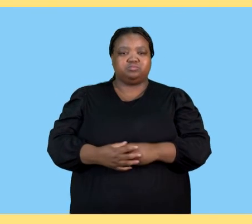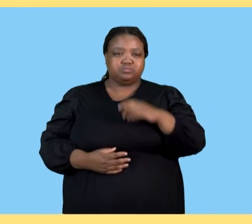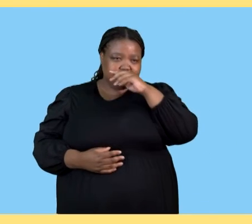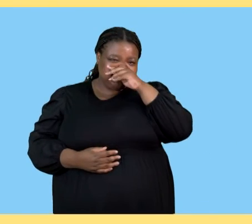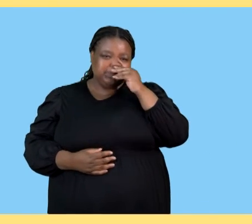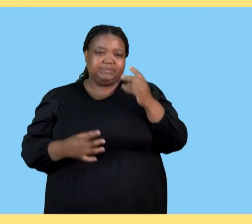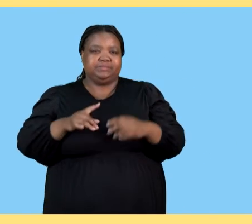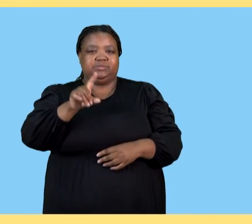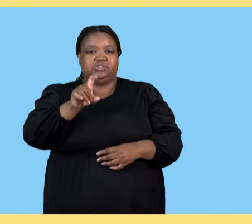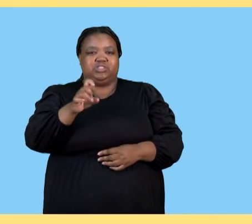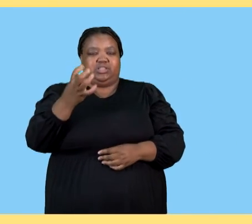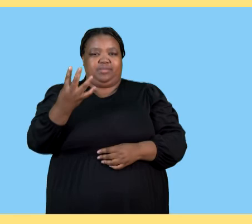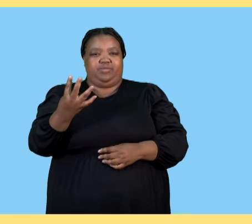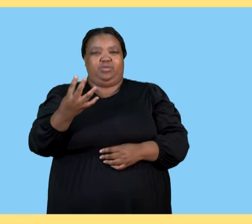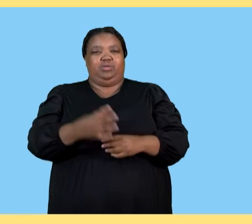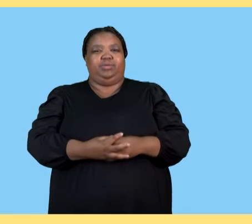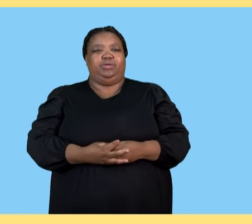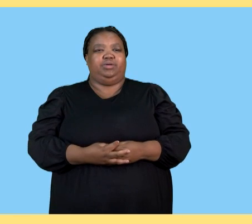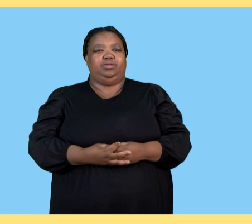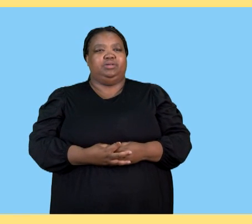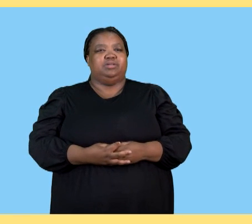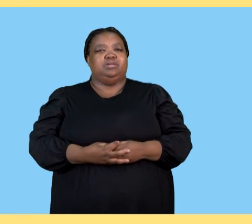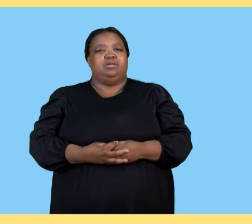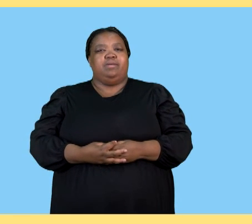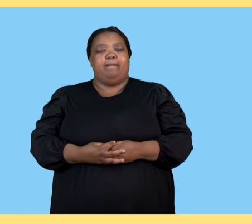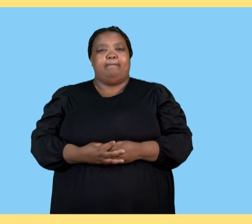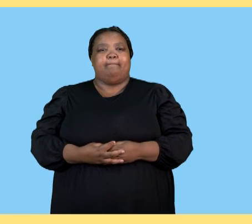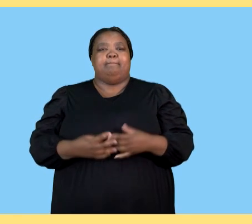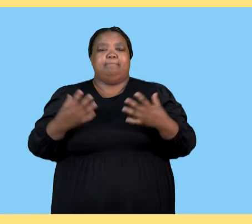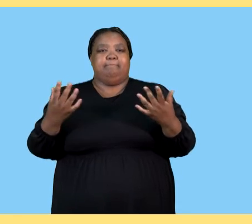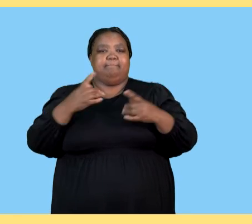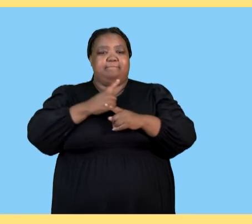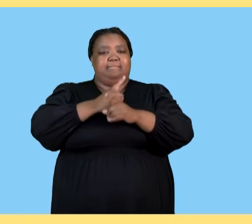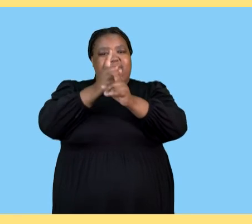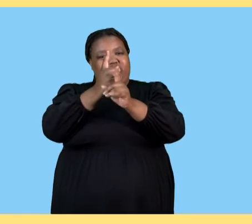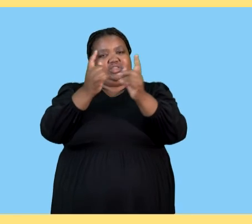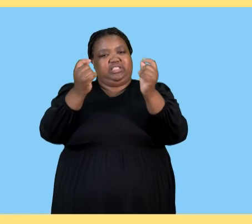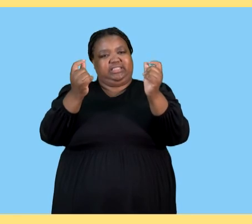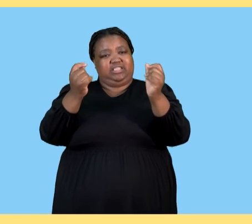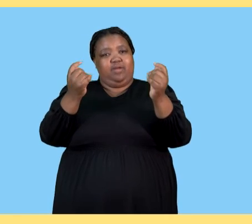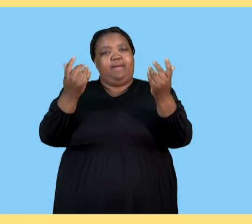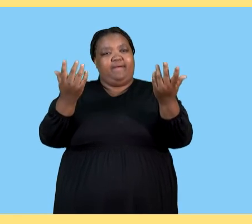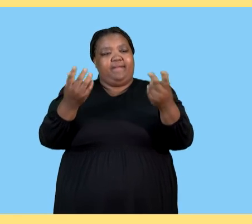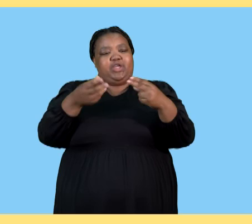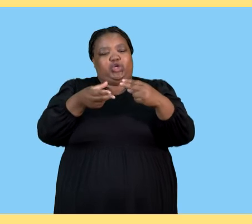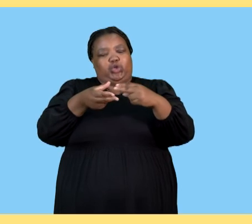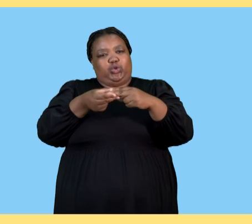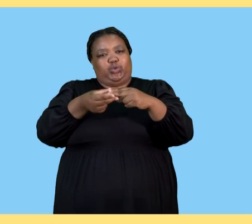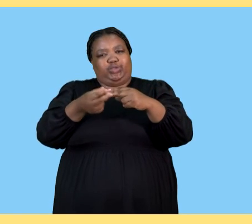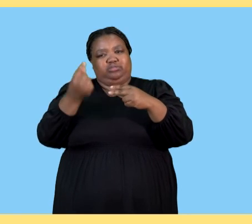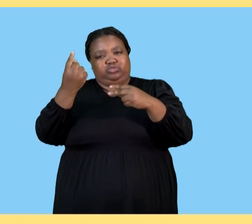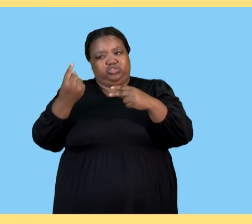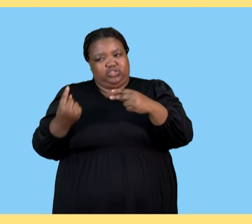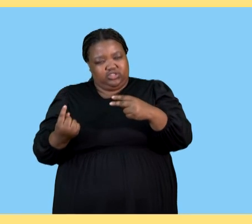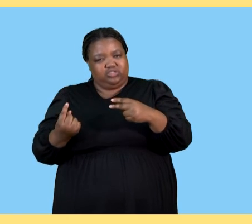All right. Question number 4 then says, calculate the fixed cost per